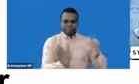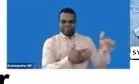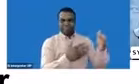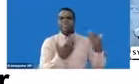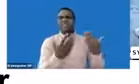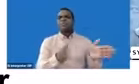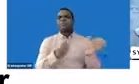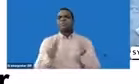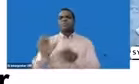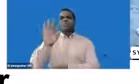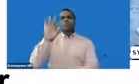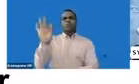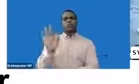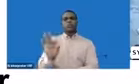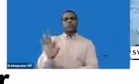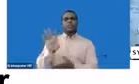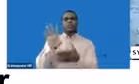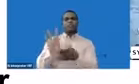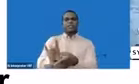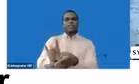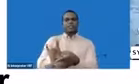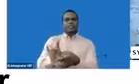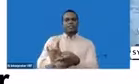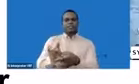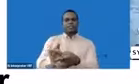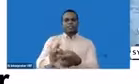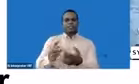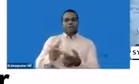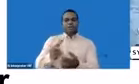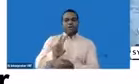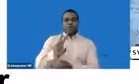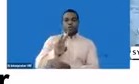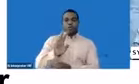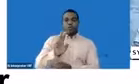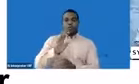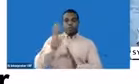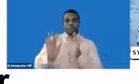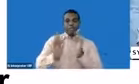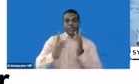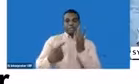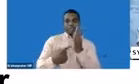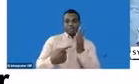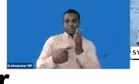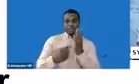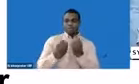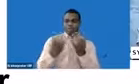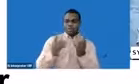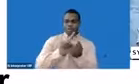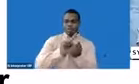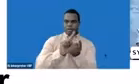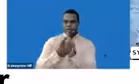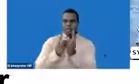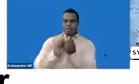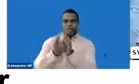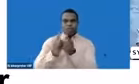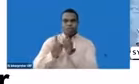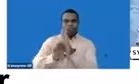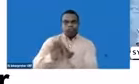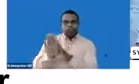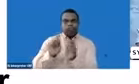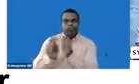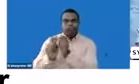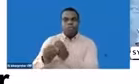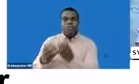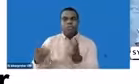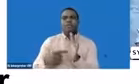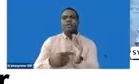the fancy abbreviations, what are the implications for Web Accessibility Directive compliance? And how should